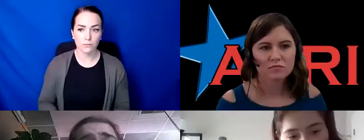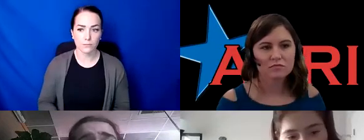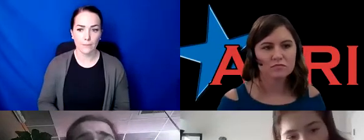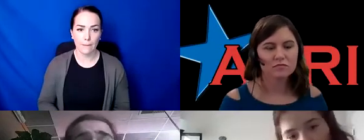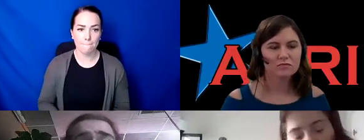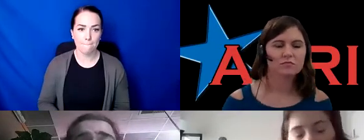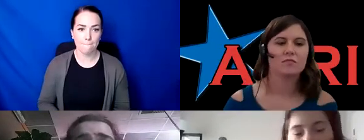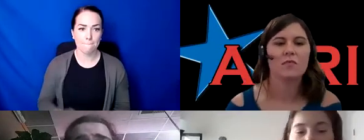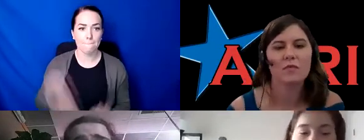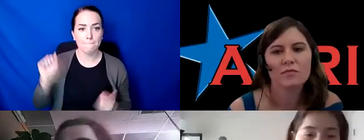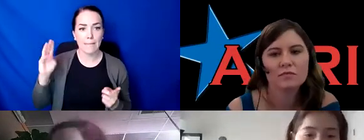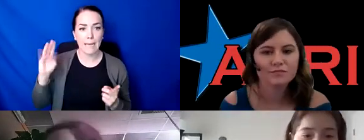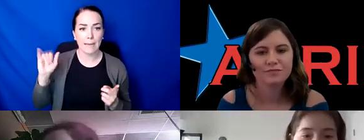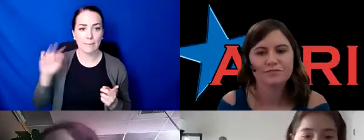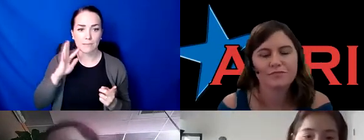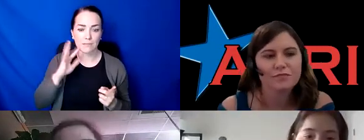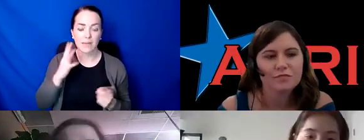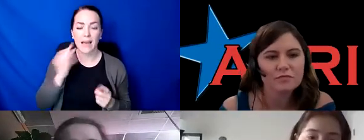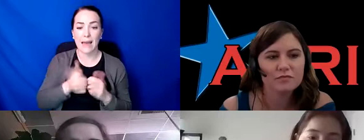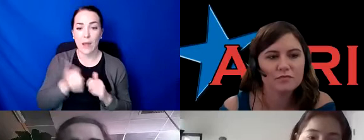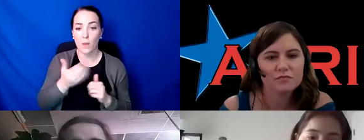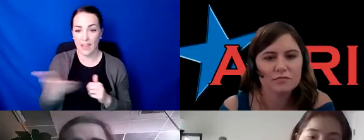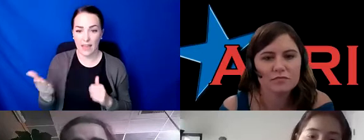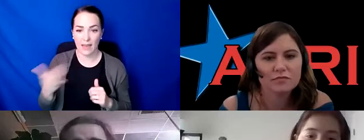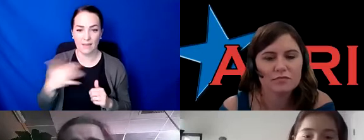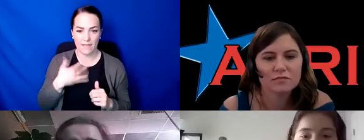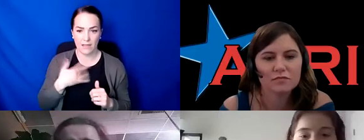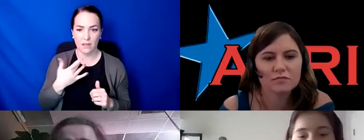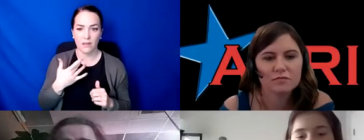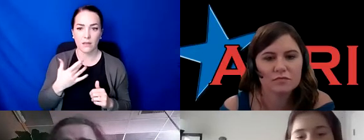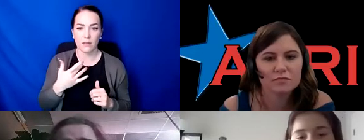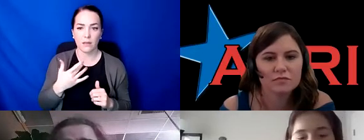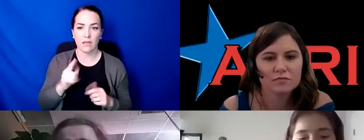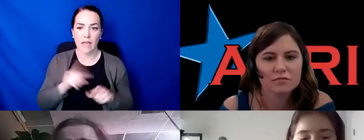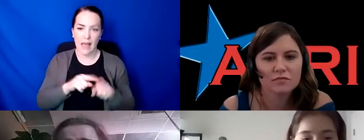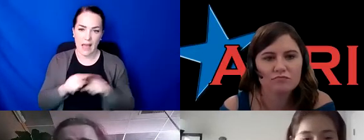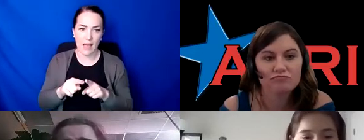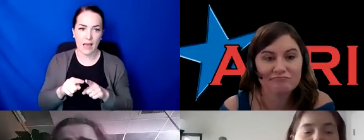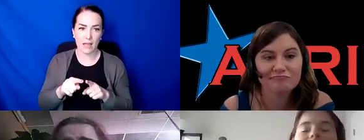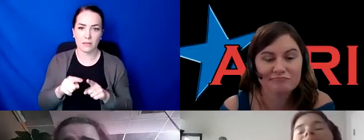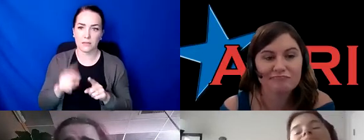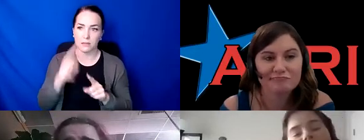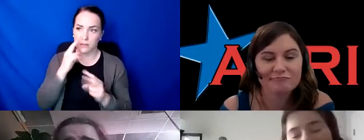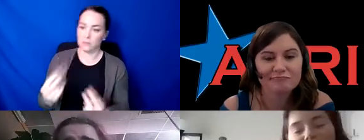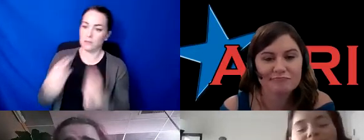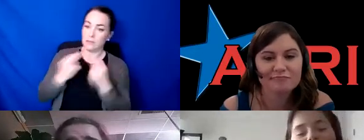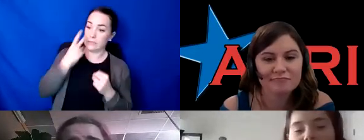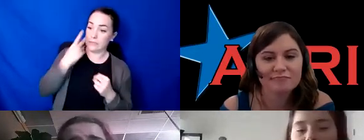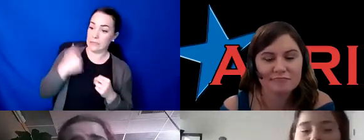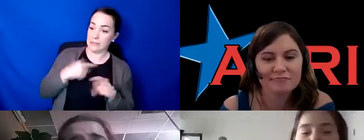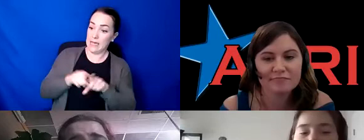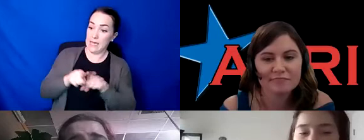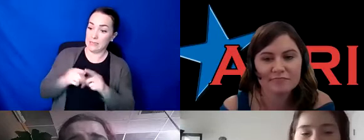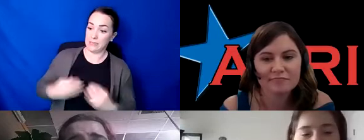And how they themselves feel about being seen as an inspiration, quote unquote.